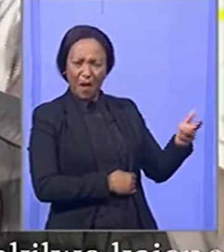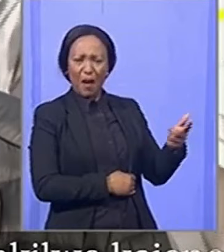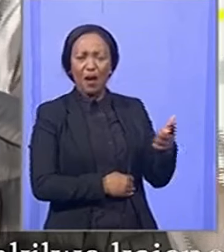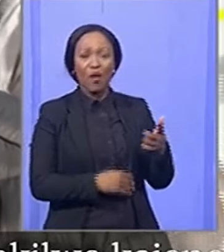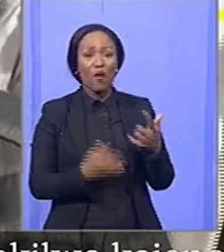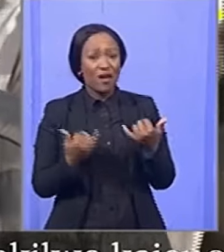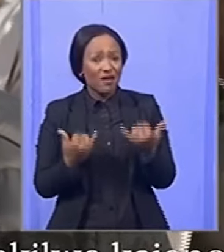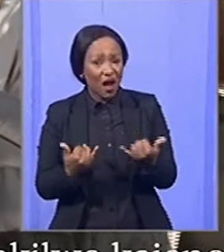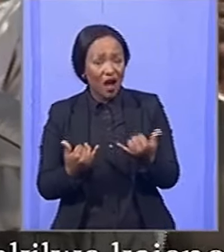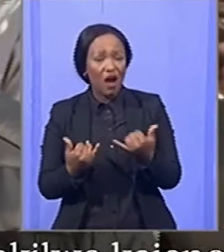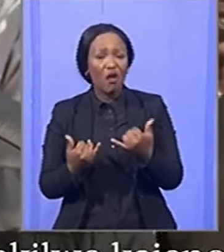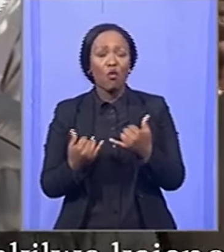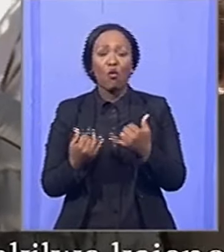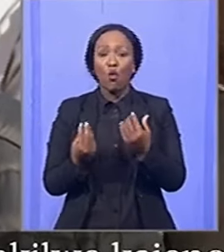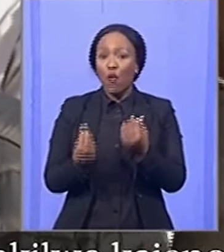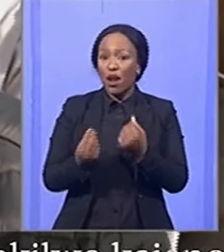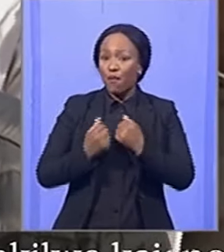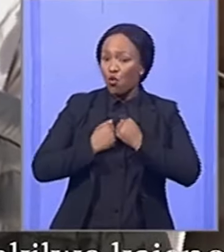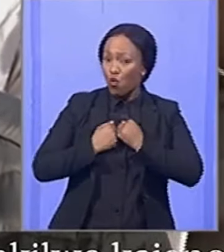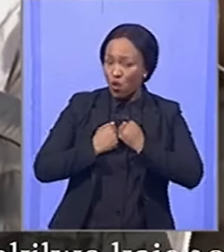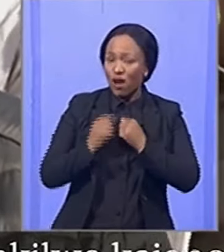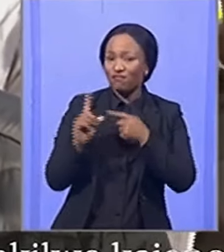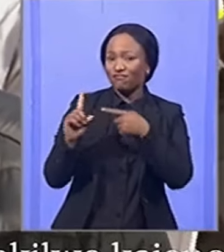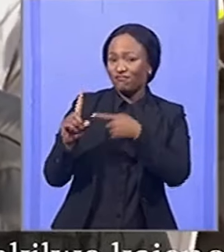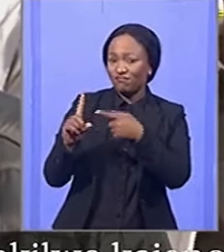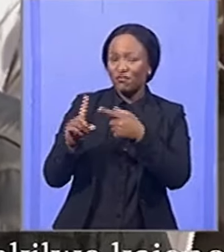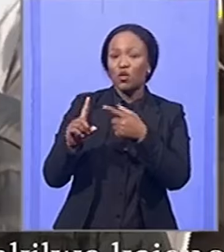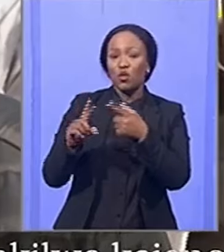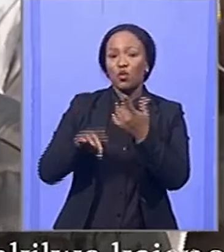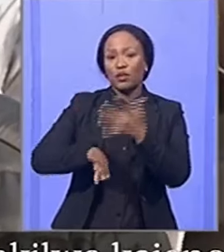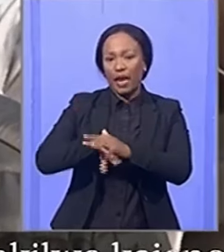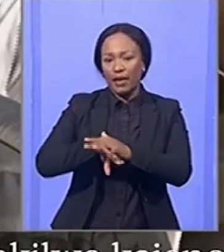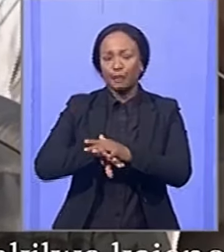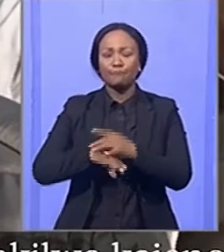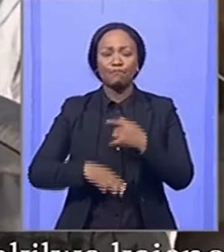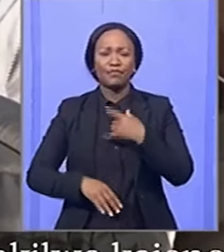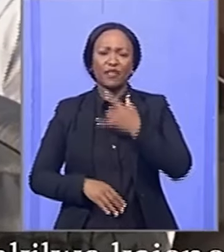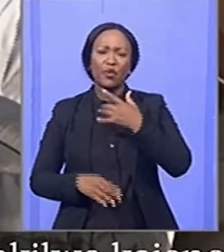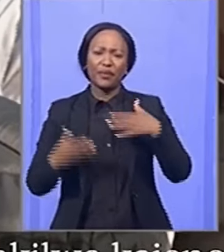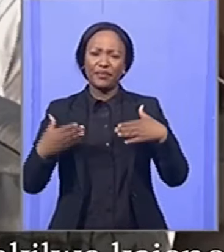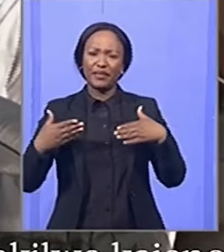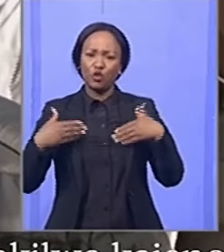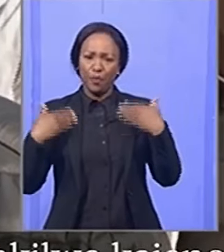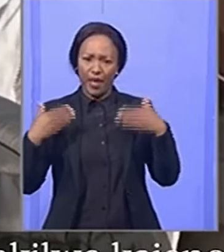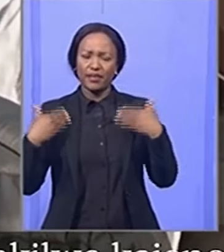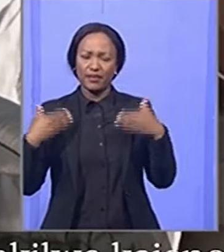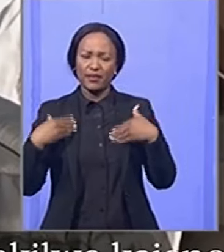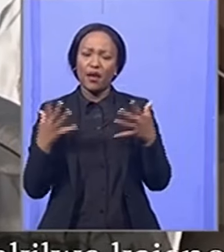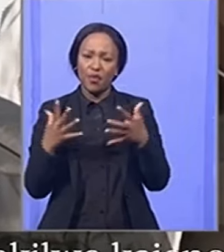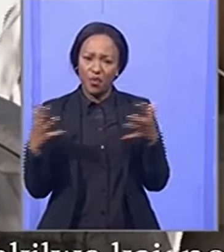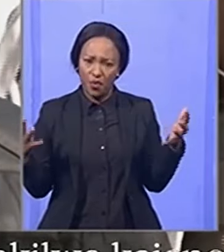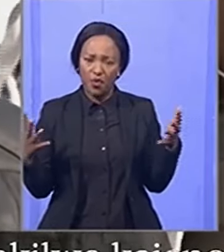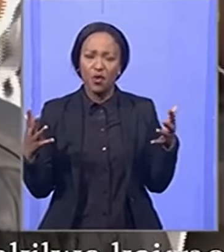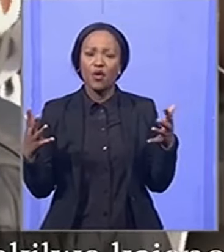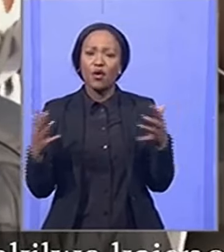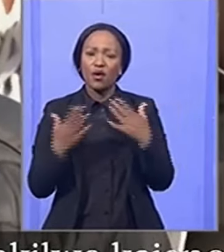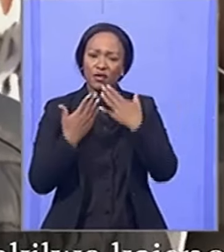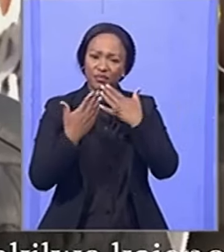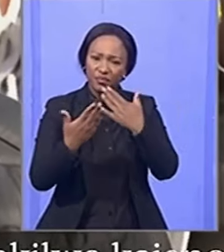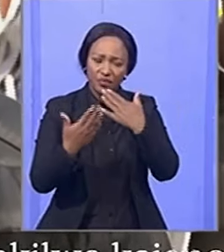bo rona ka taba ya sethunya. Re batla re itumetsa haholo mme re lebohela community ya